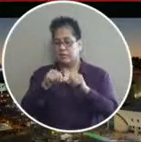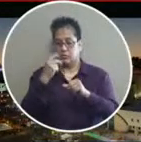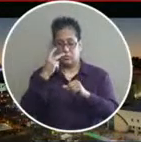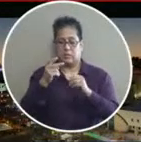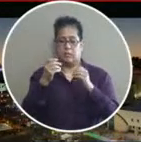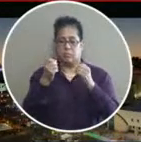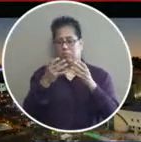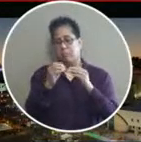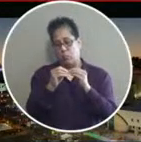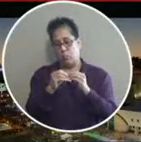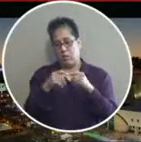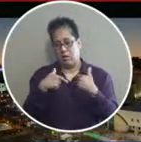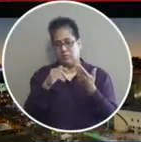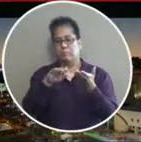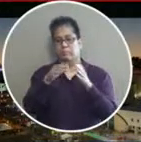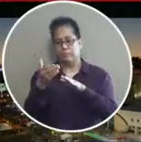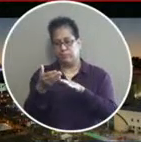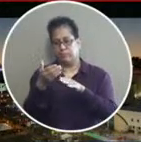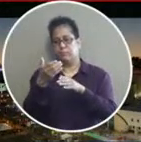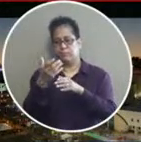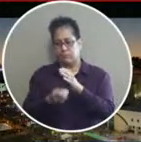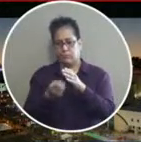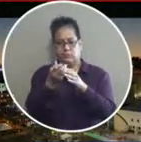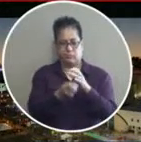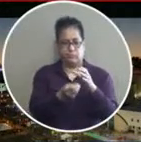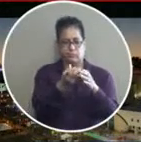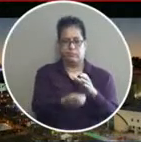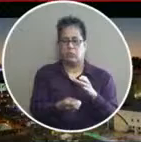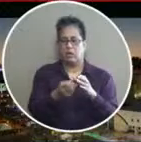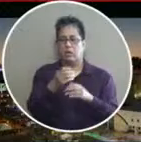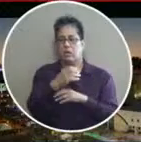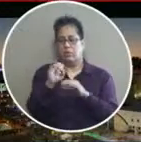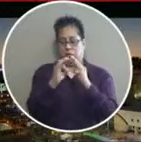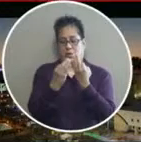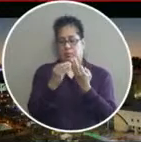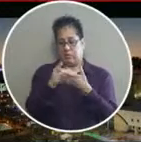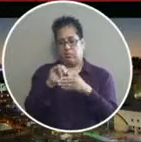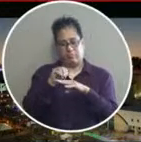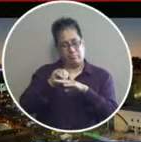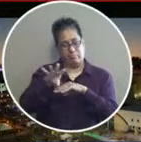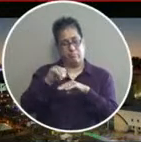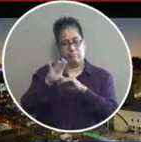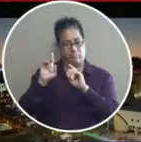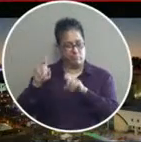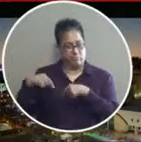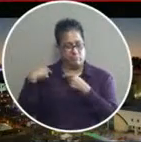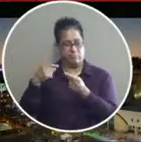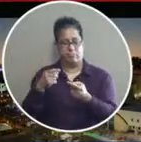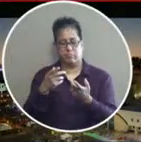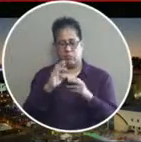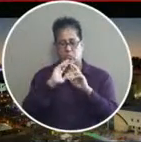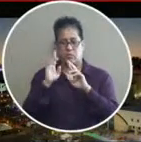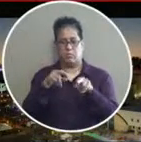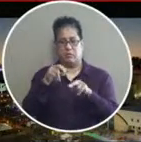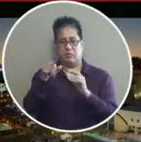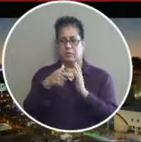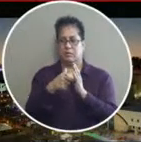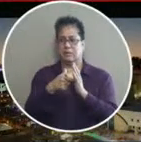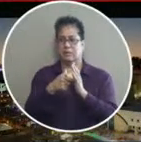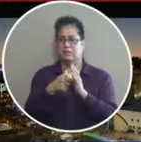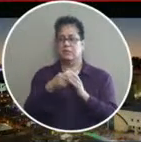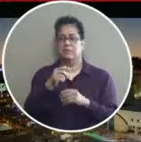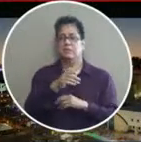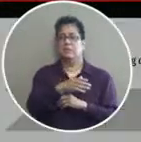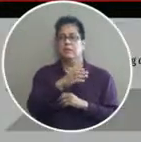many lives lost and greater numbers of families that have been impacted by COVID over the course of responding to this sudden shock. Next